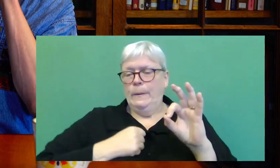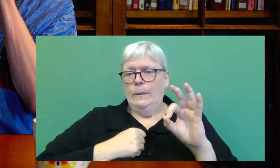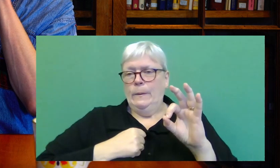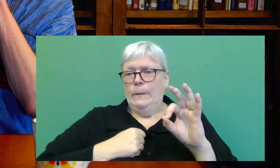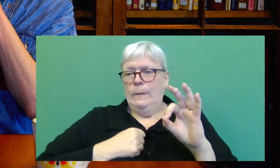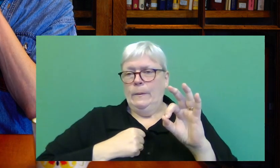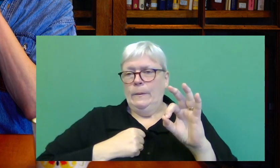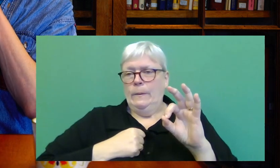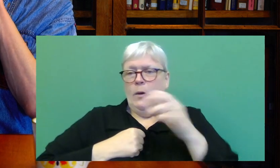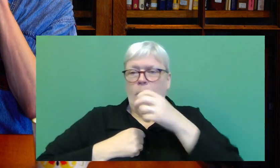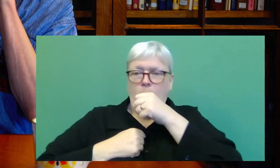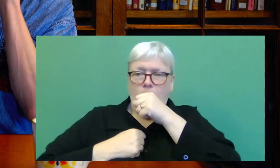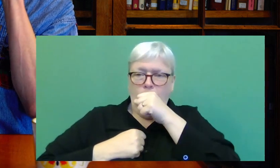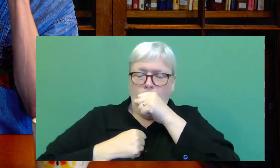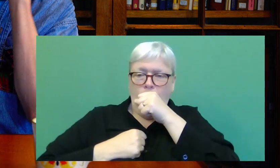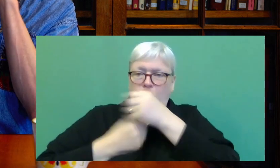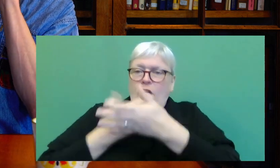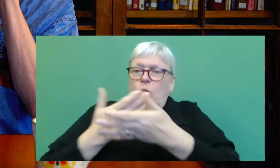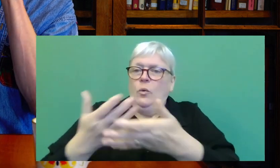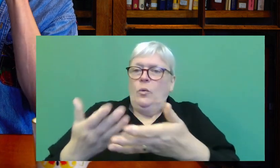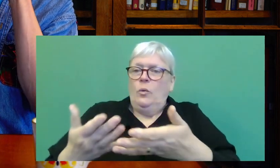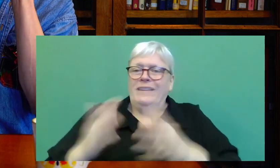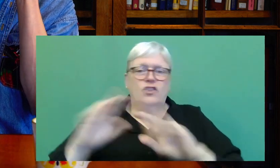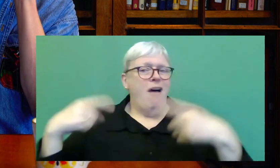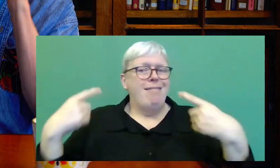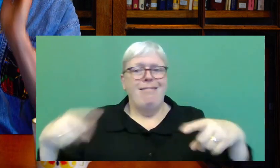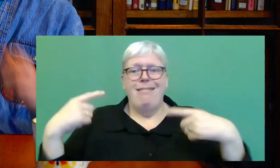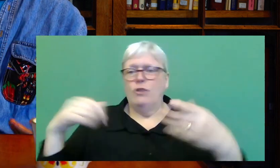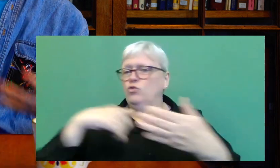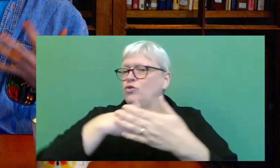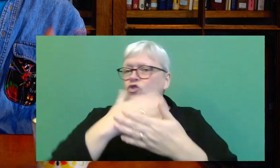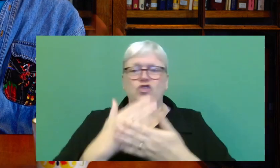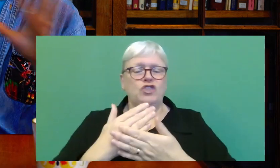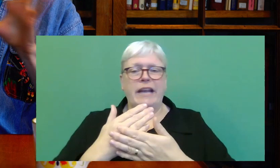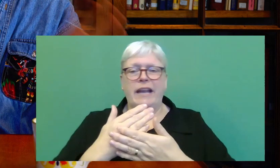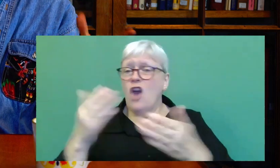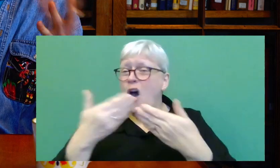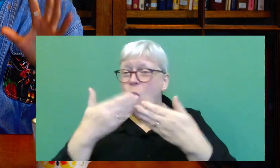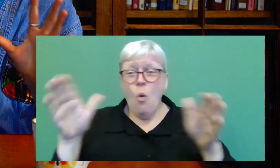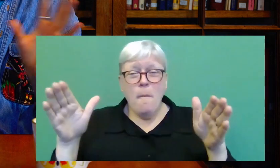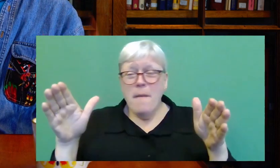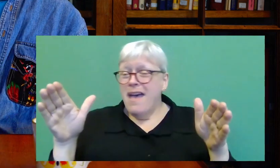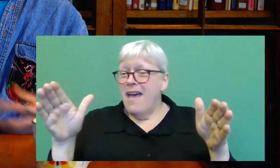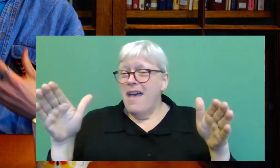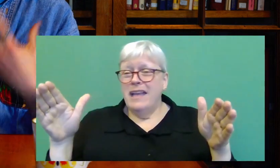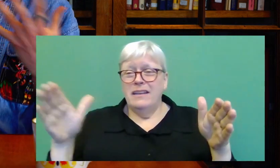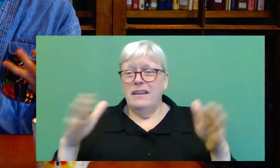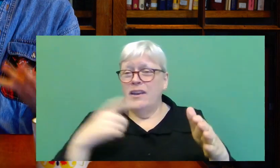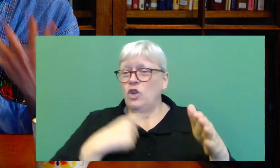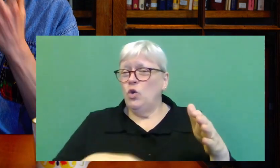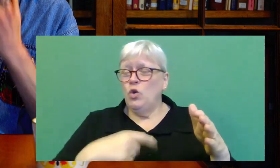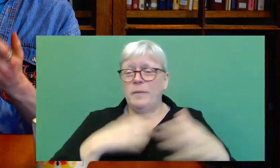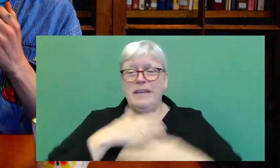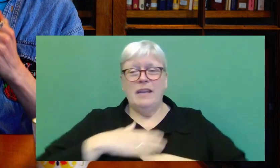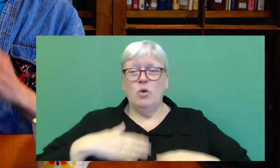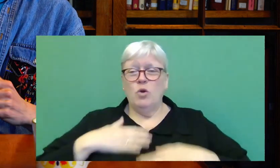to share with people. There wasn't this open currency of human emotion, and as soon as you get there and you hear the lapping waves in the sky, then maybe